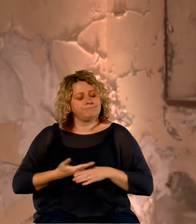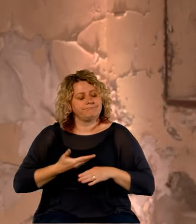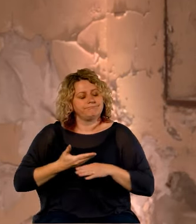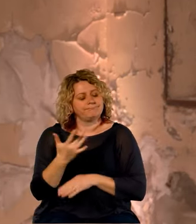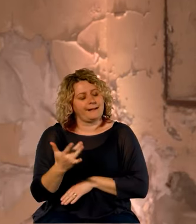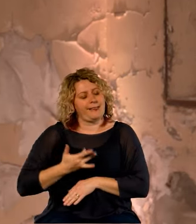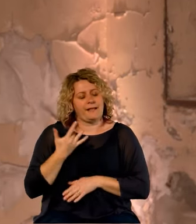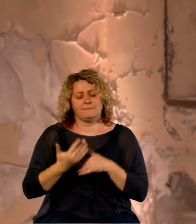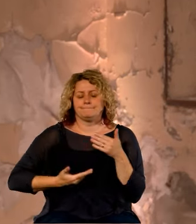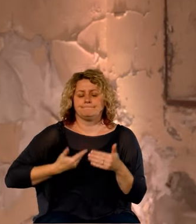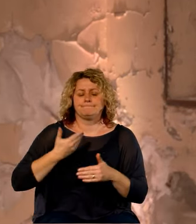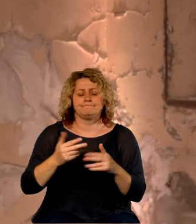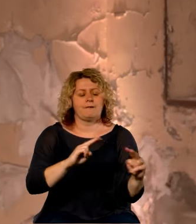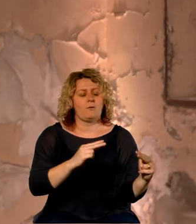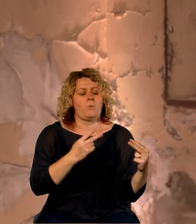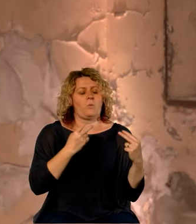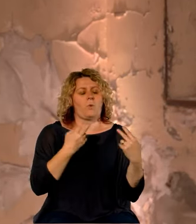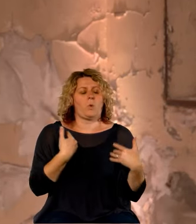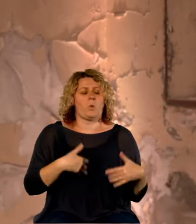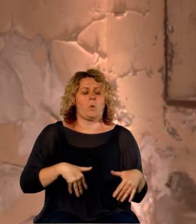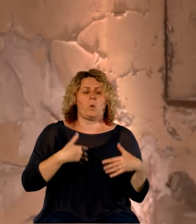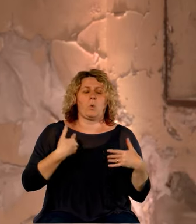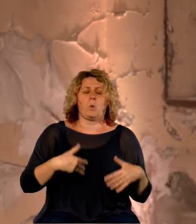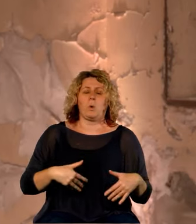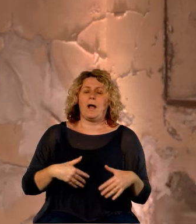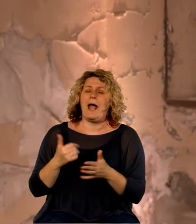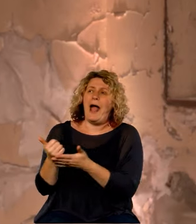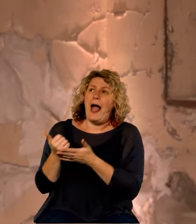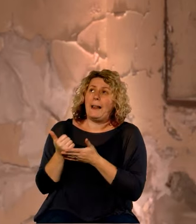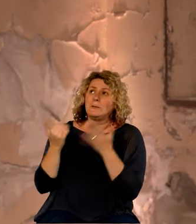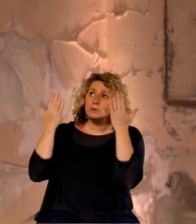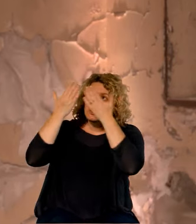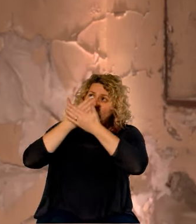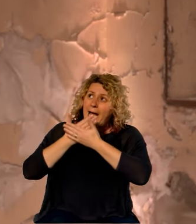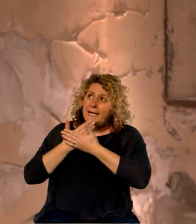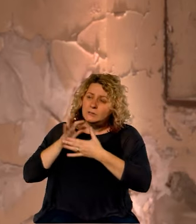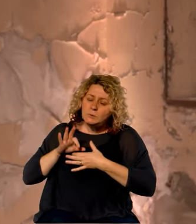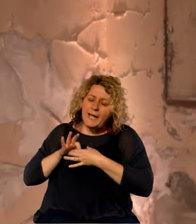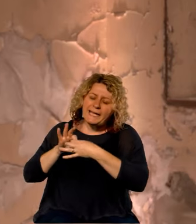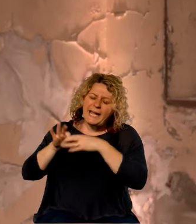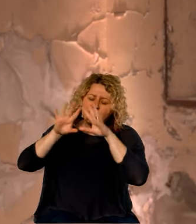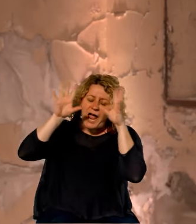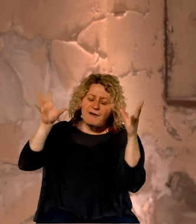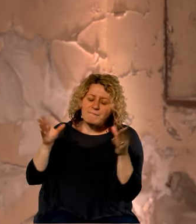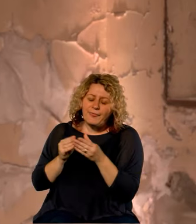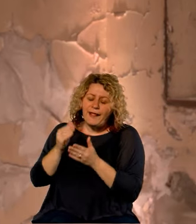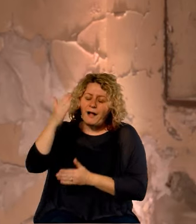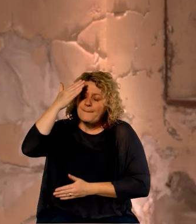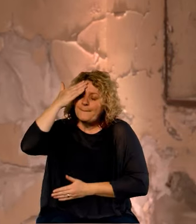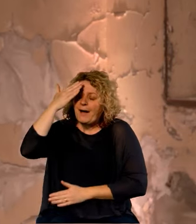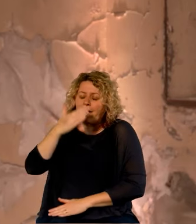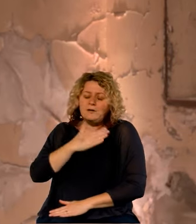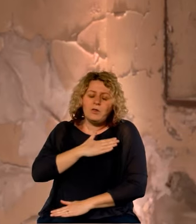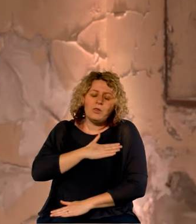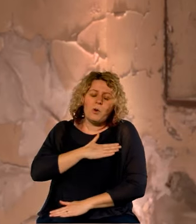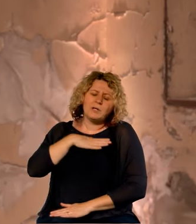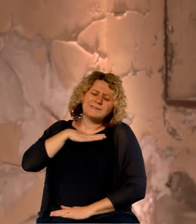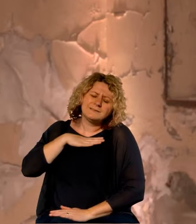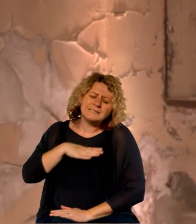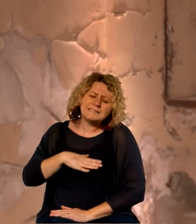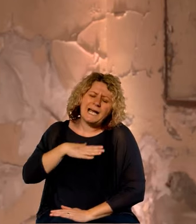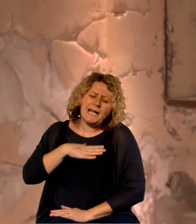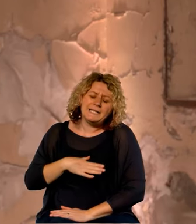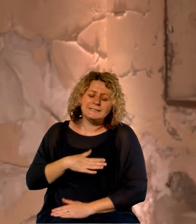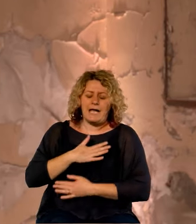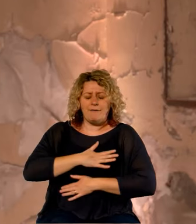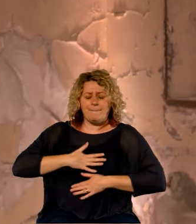to engage all that we are, our minds and thoughts, our hearts and desires, our emotions and feelings, our will